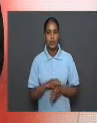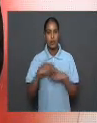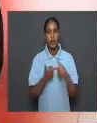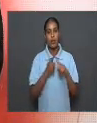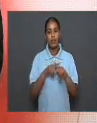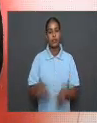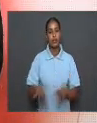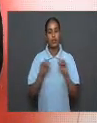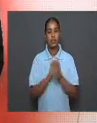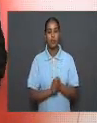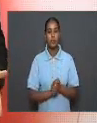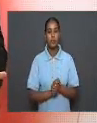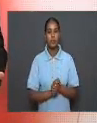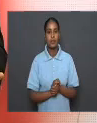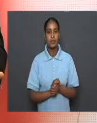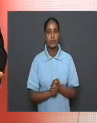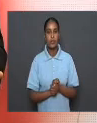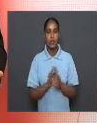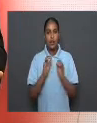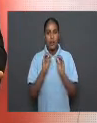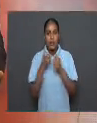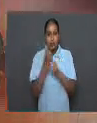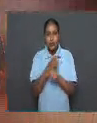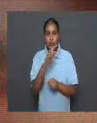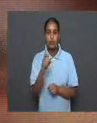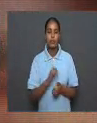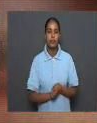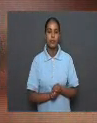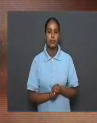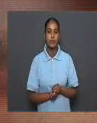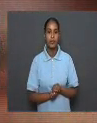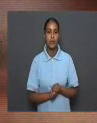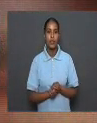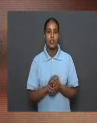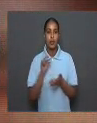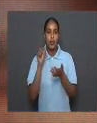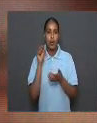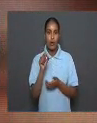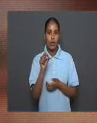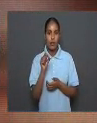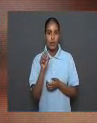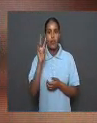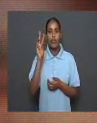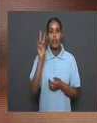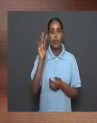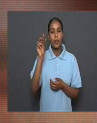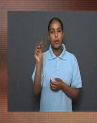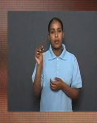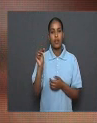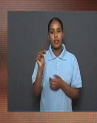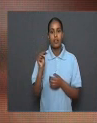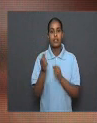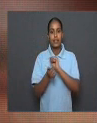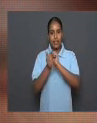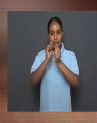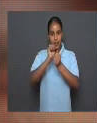Welcome back, students. How did you do? The pointer of the voltmeter